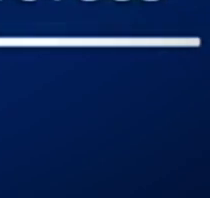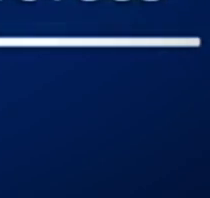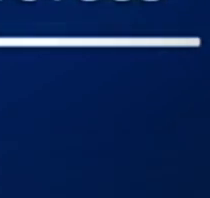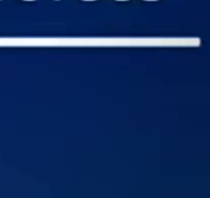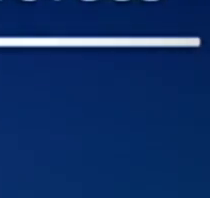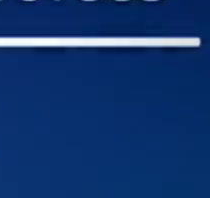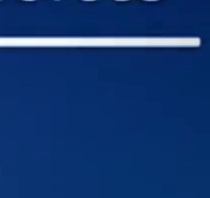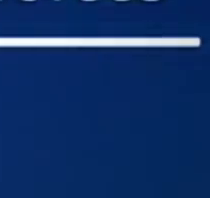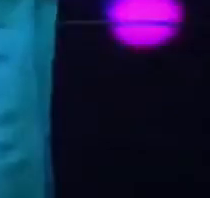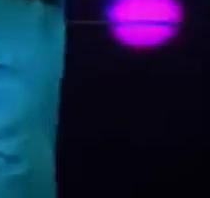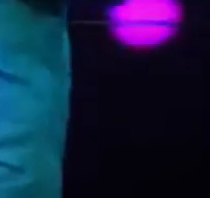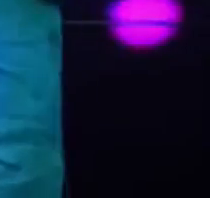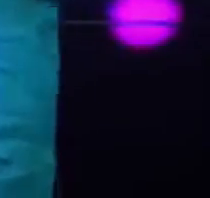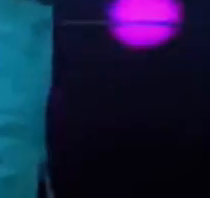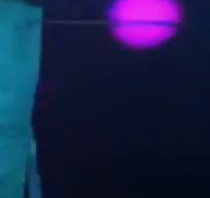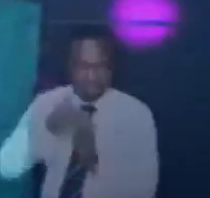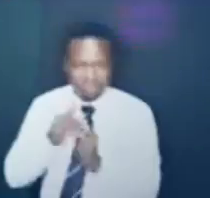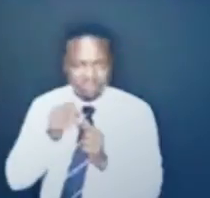Trying to